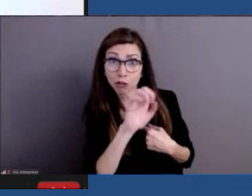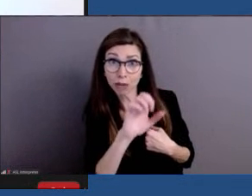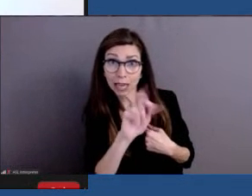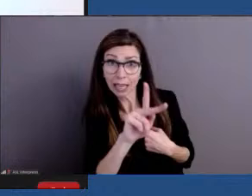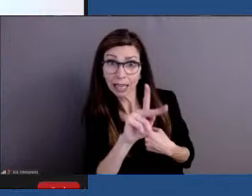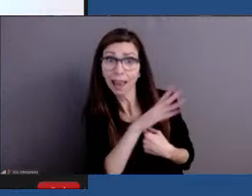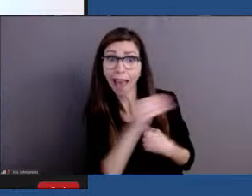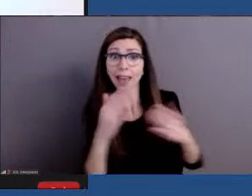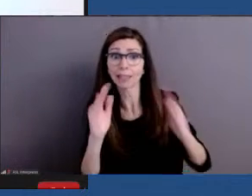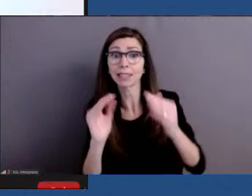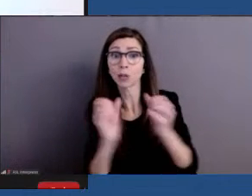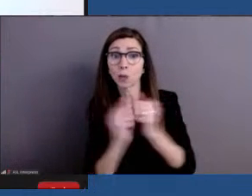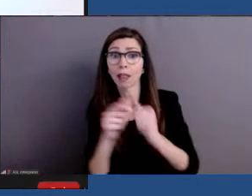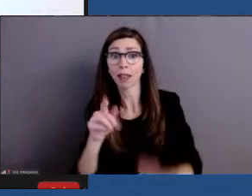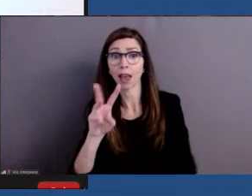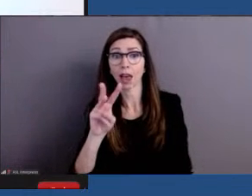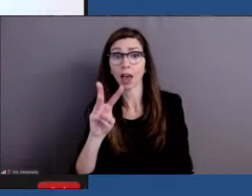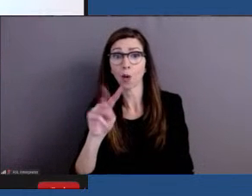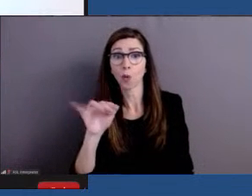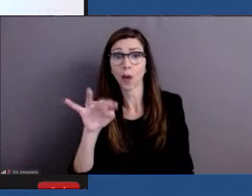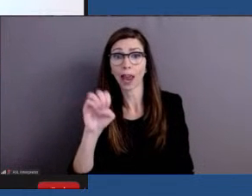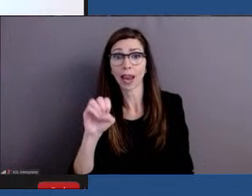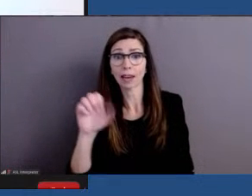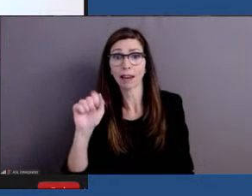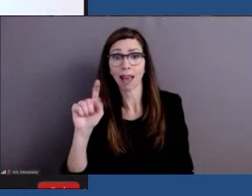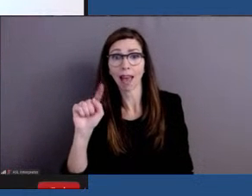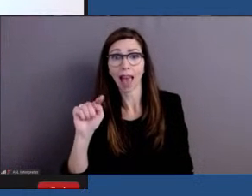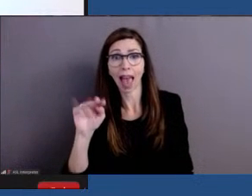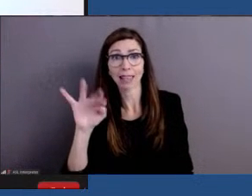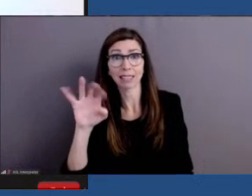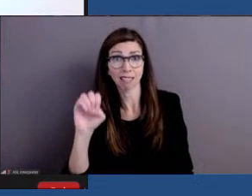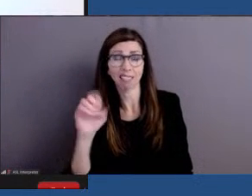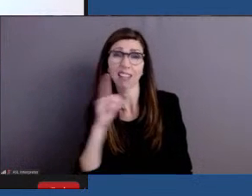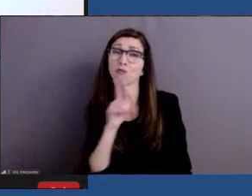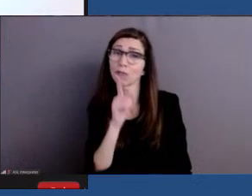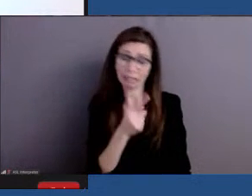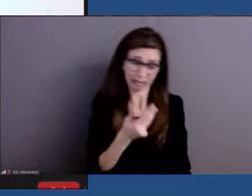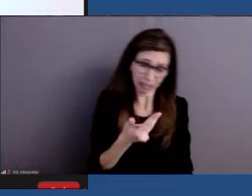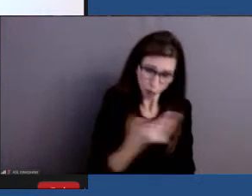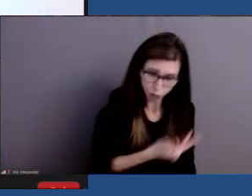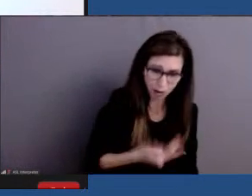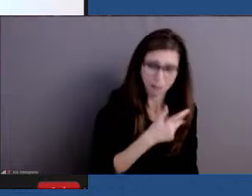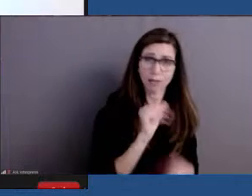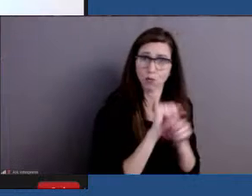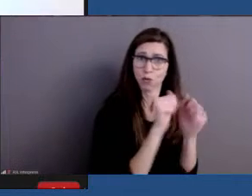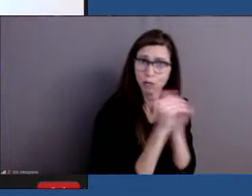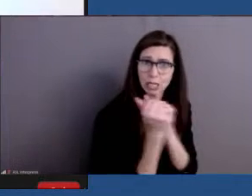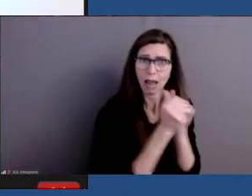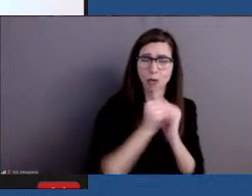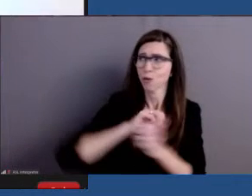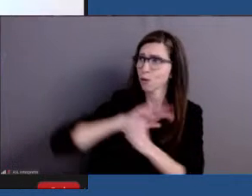Wayne Antle with AEVC. Kim, Wayne, and myself work closely together to advocate for